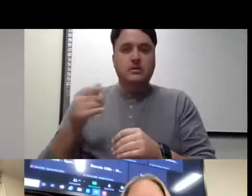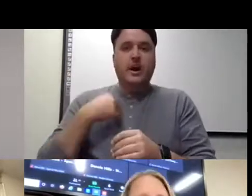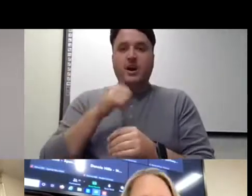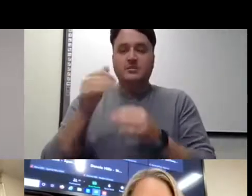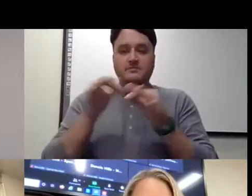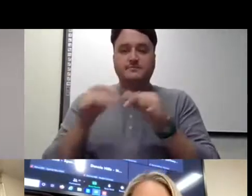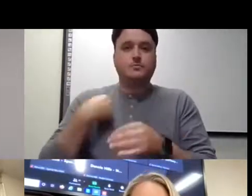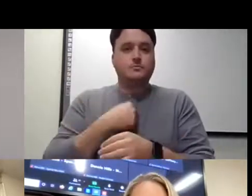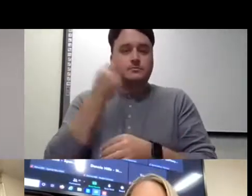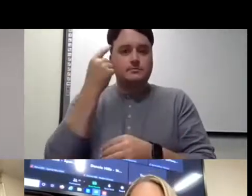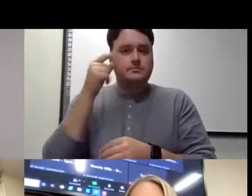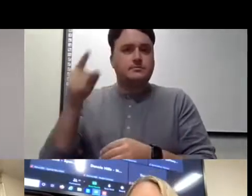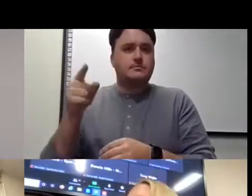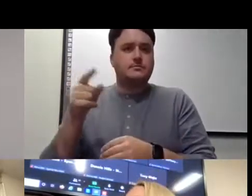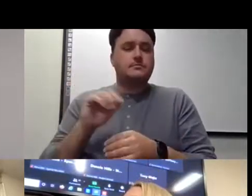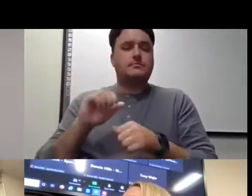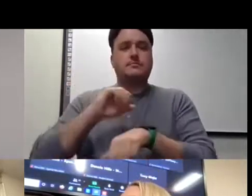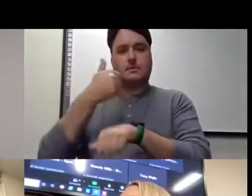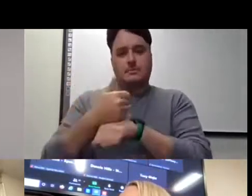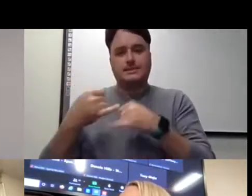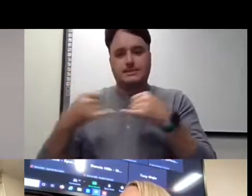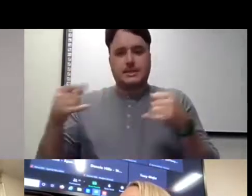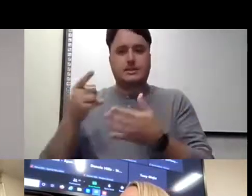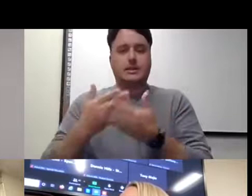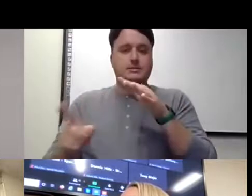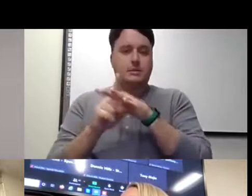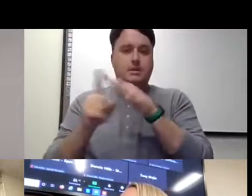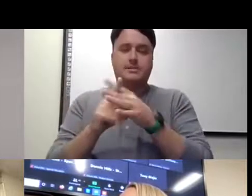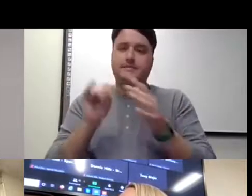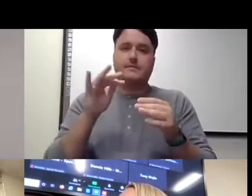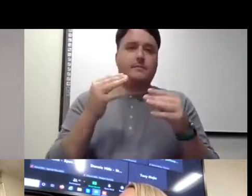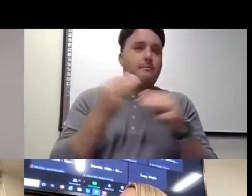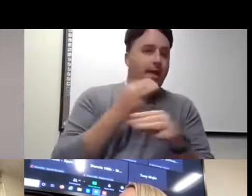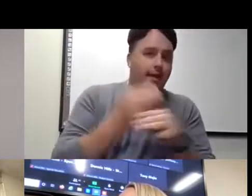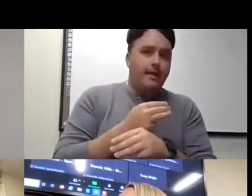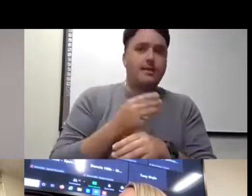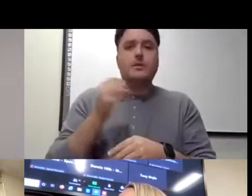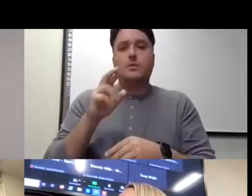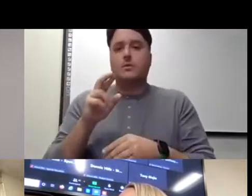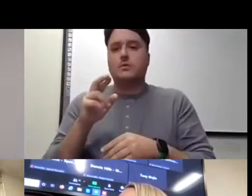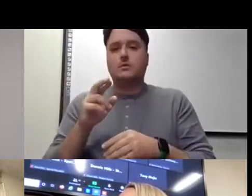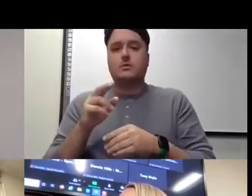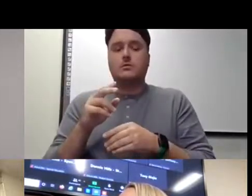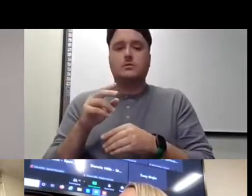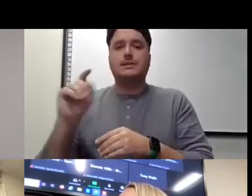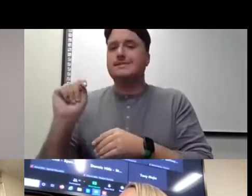with the understanding that this is sort of the baseline and that things that come up, whether it's math or whether it's, what about TK, or, you know, the sky